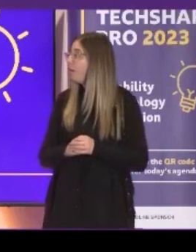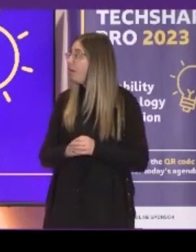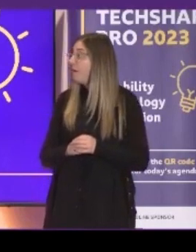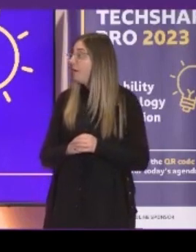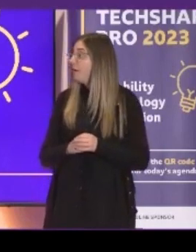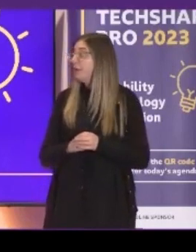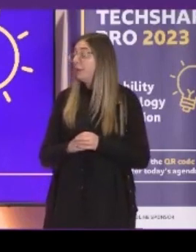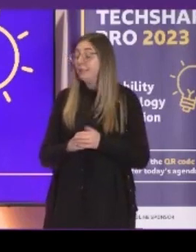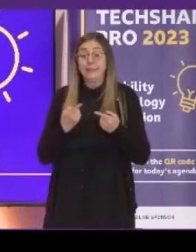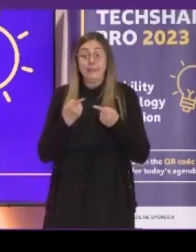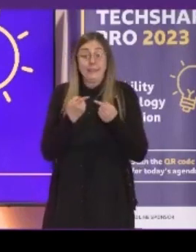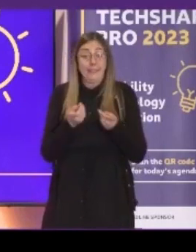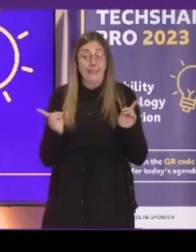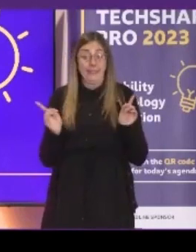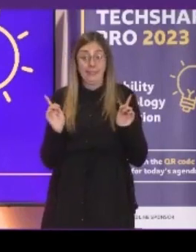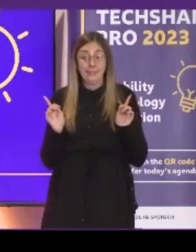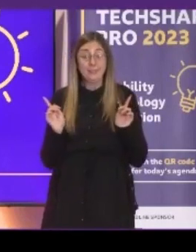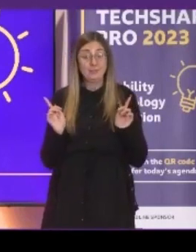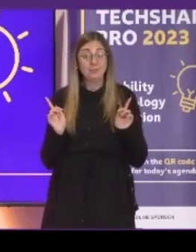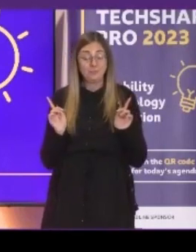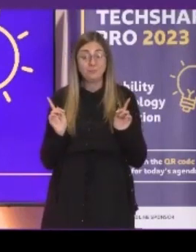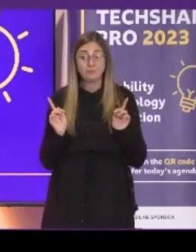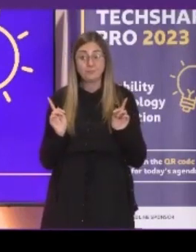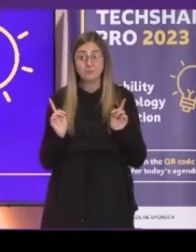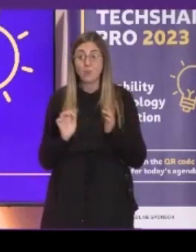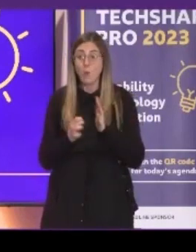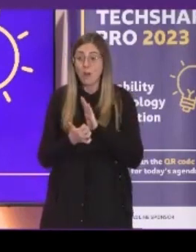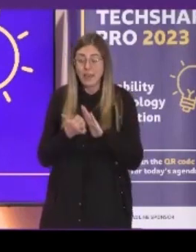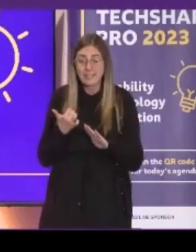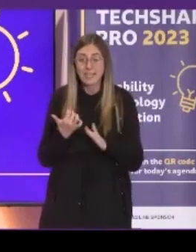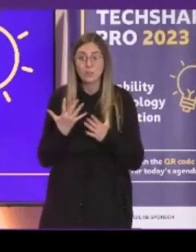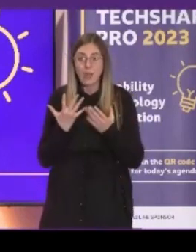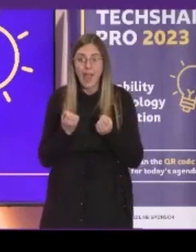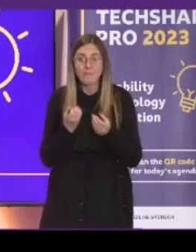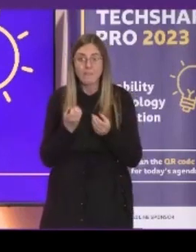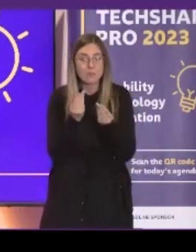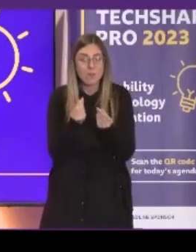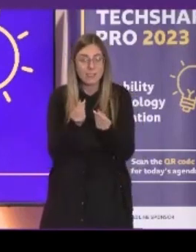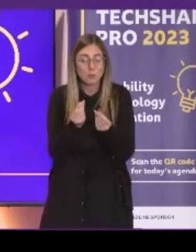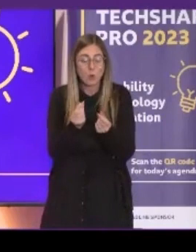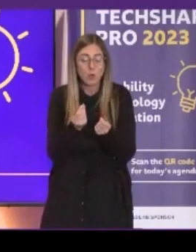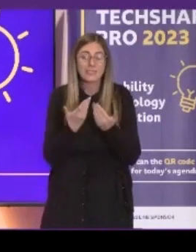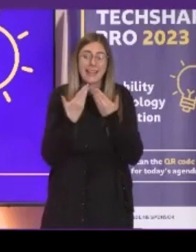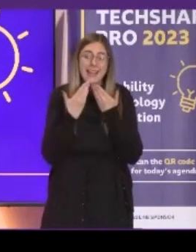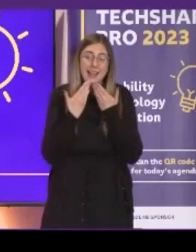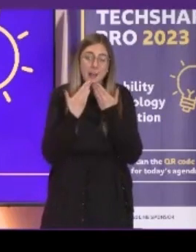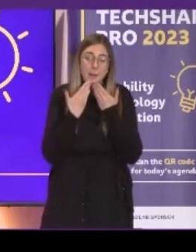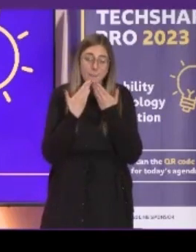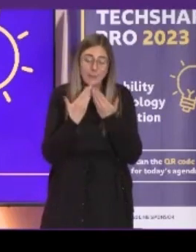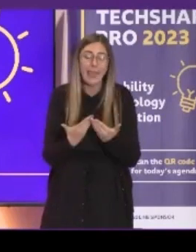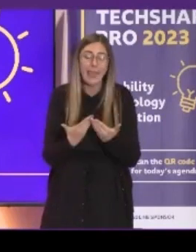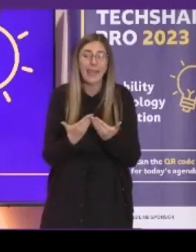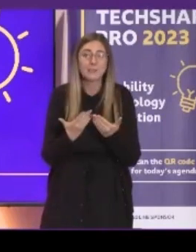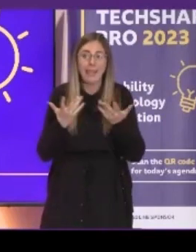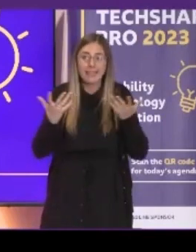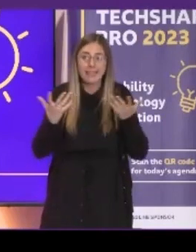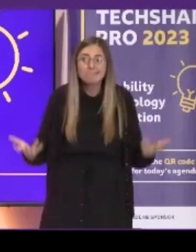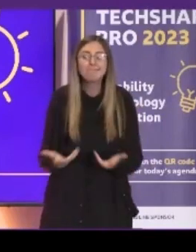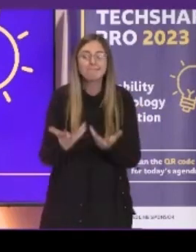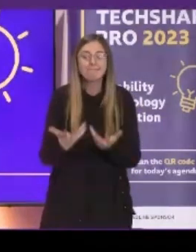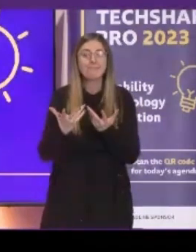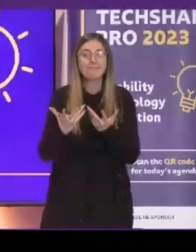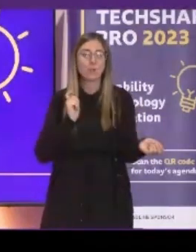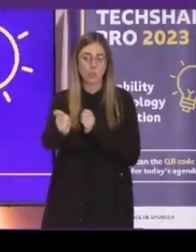if your organisation has the resources, please be a force for change.